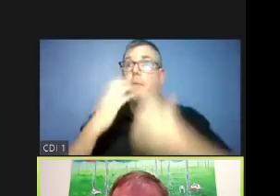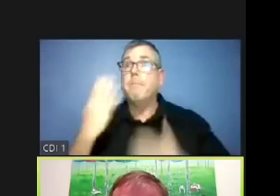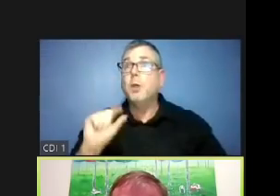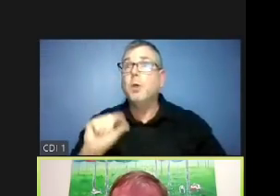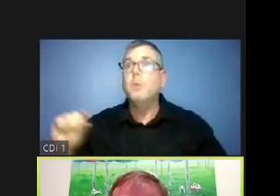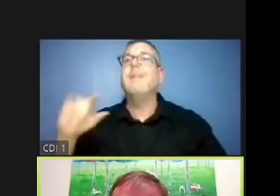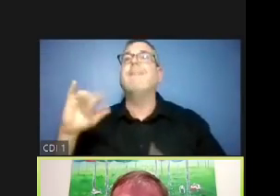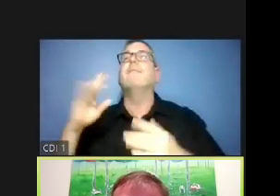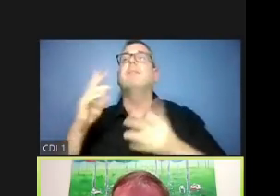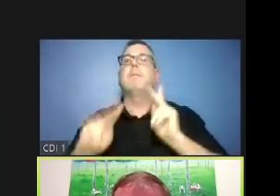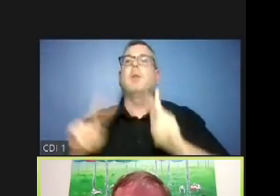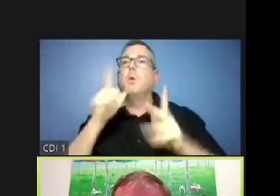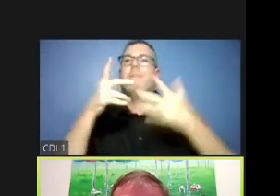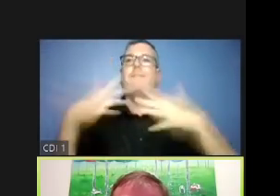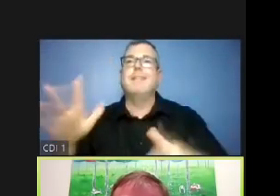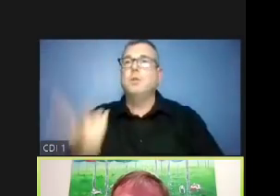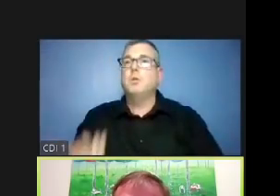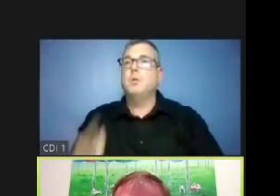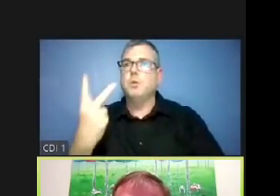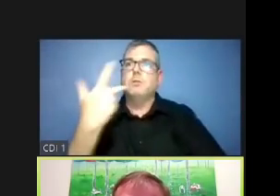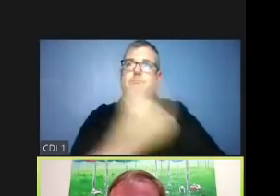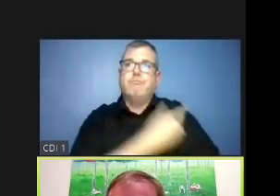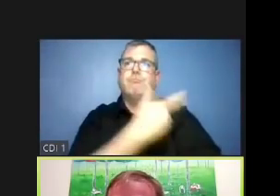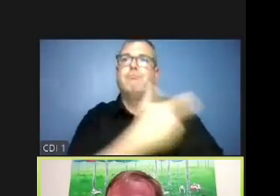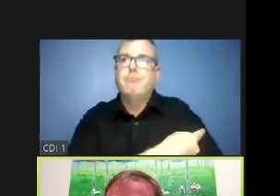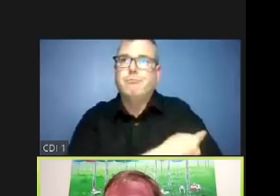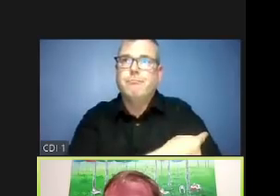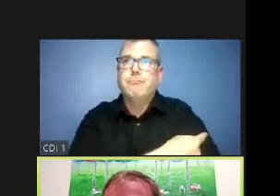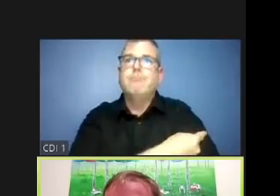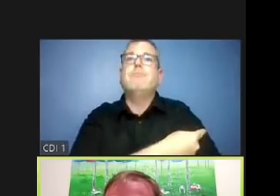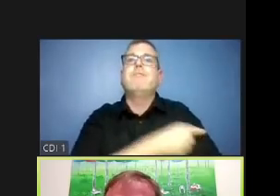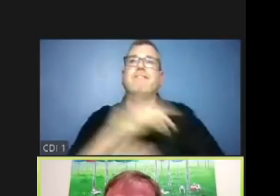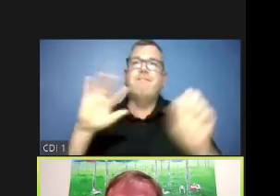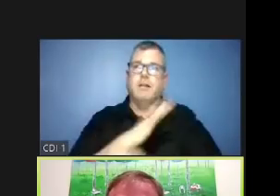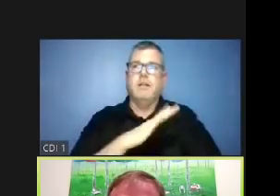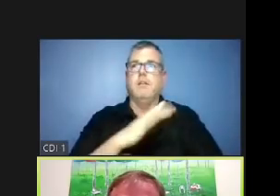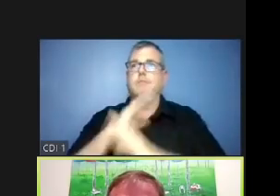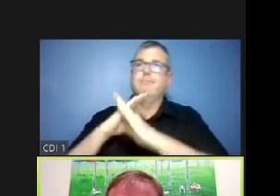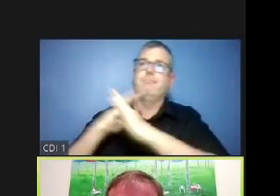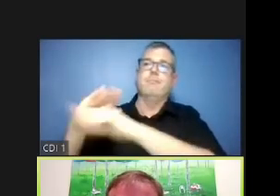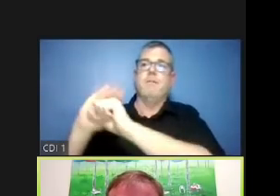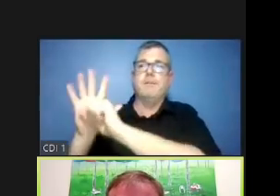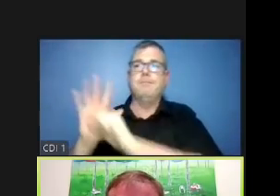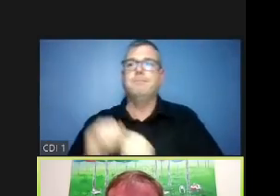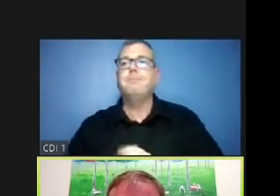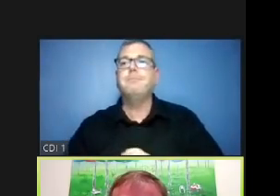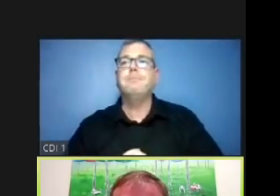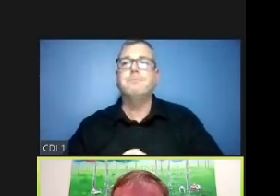encouraging sign that as each day passes, more and more of us are protected. Next, please.